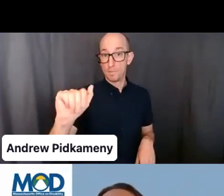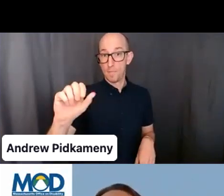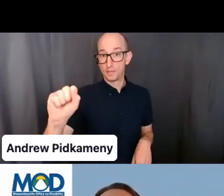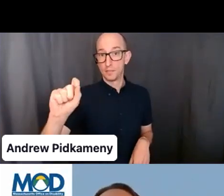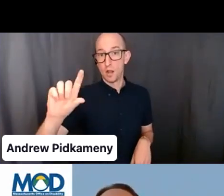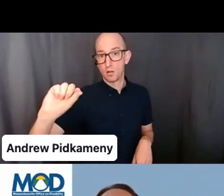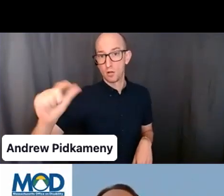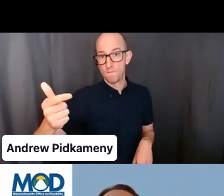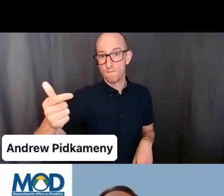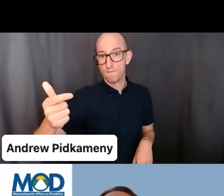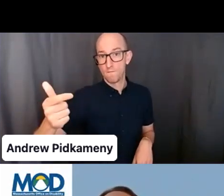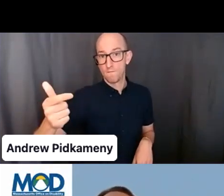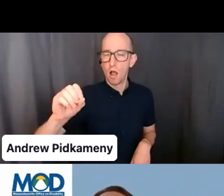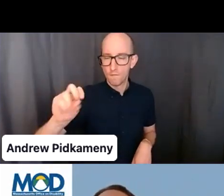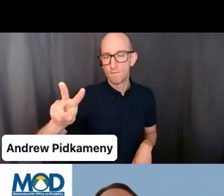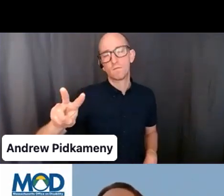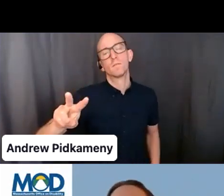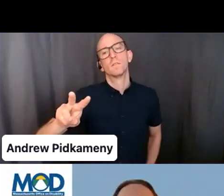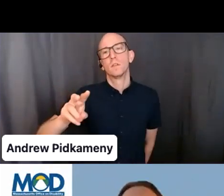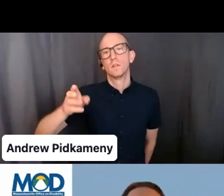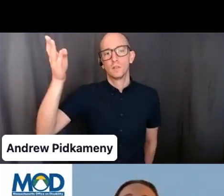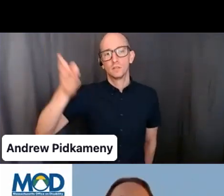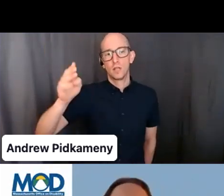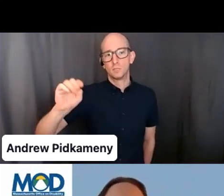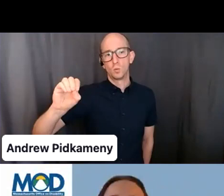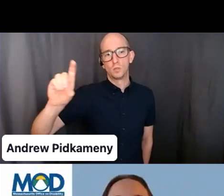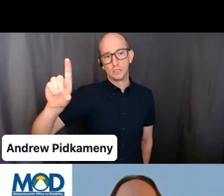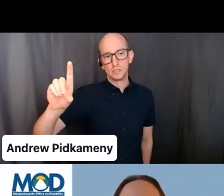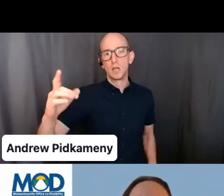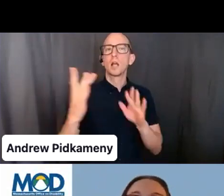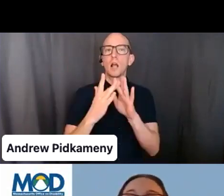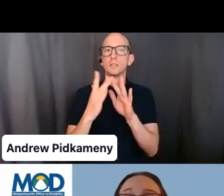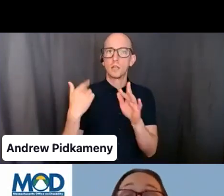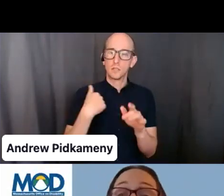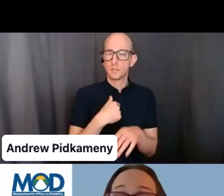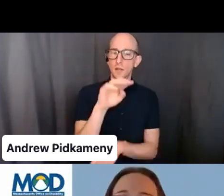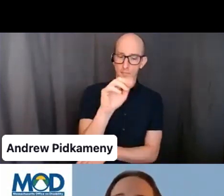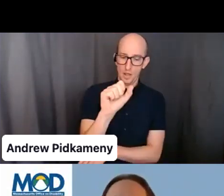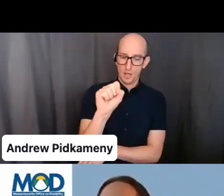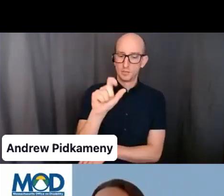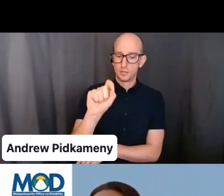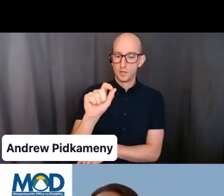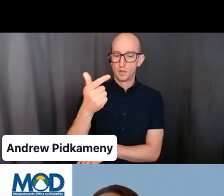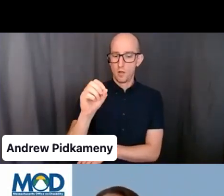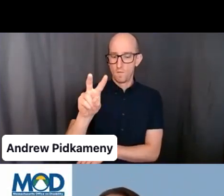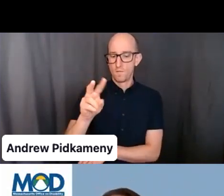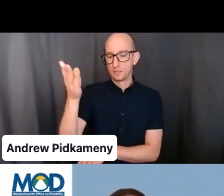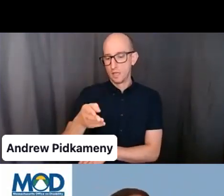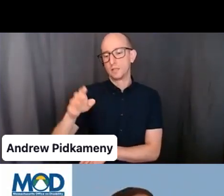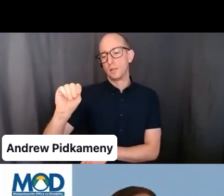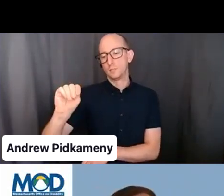mass.gov/MOD contact us and send us a message and we'll answer your questions properly offline.